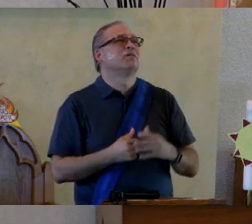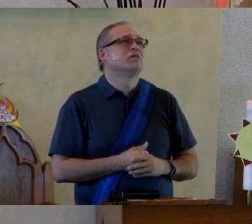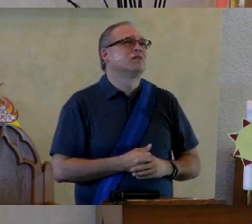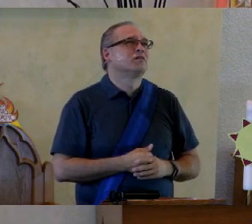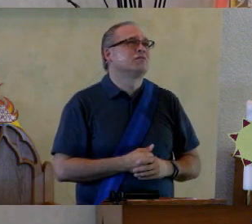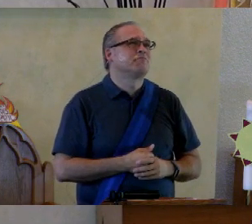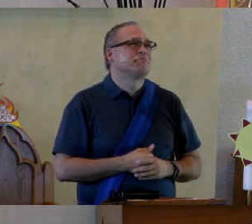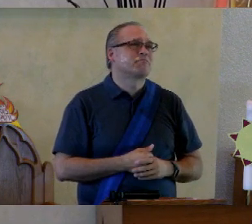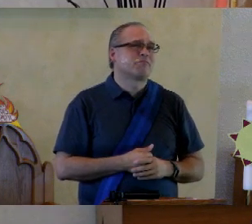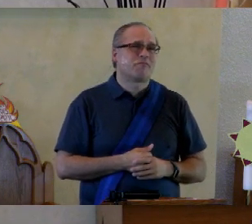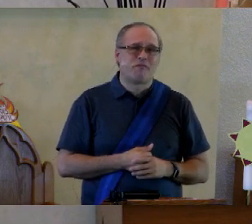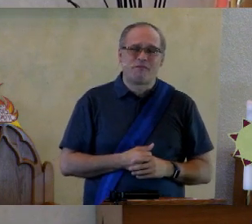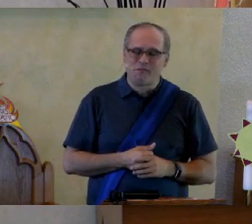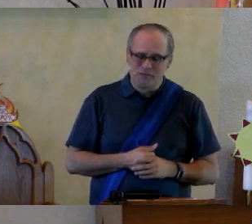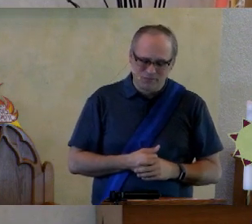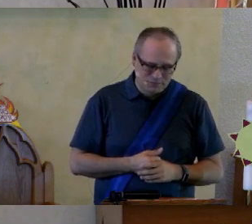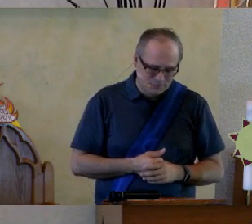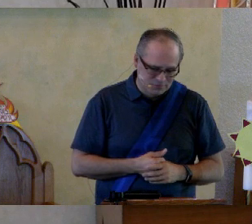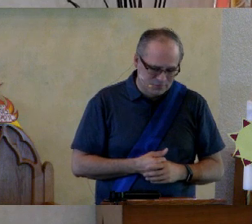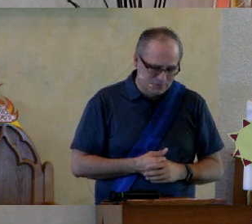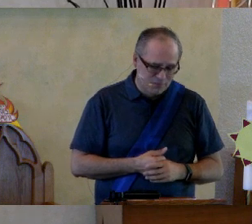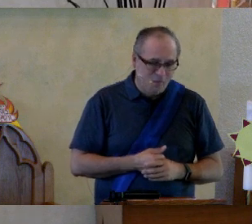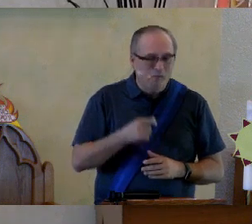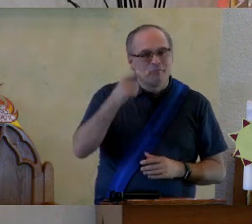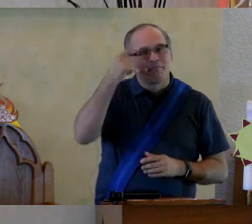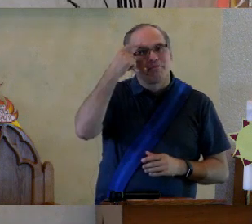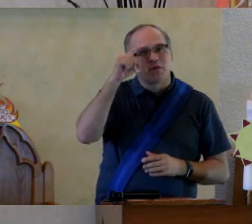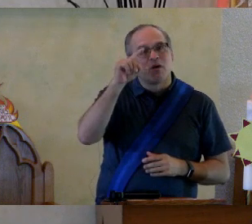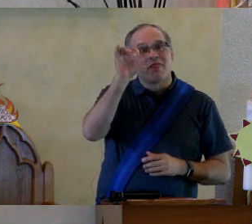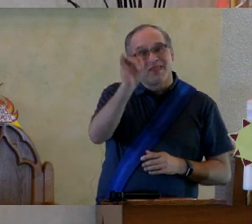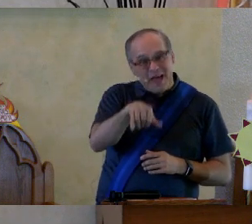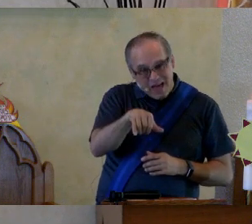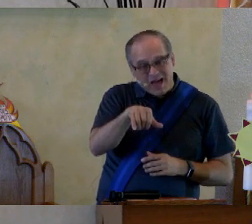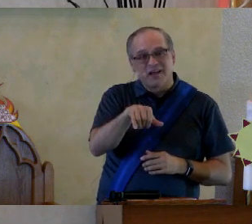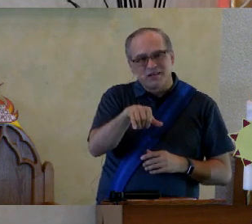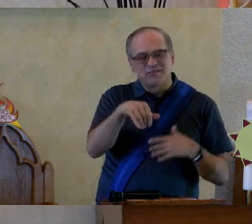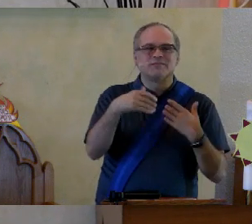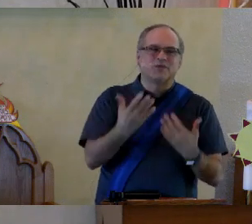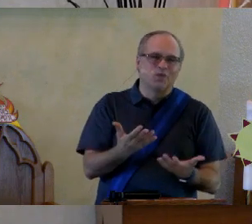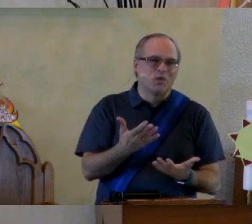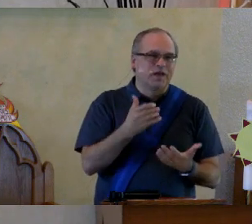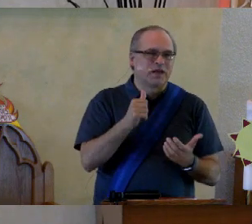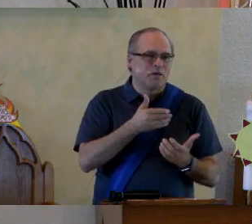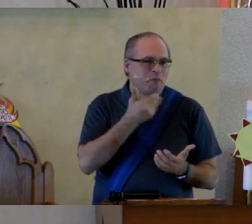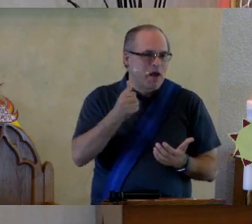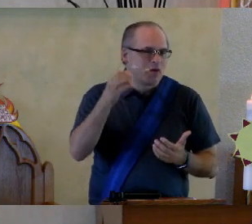For in this way, we are able to hear hard things.